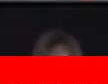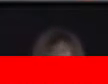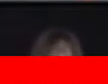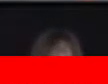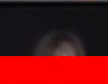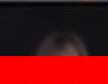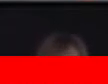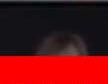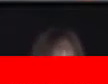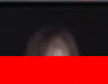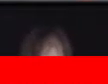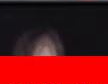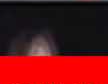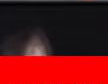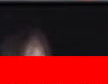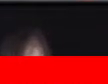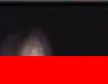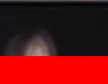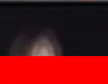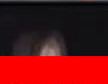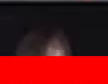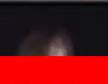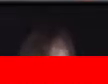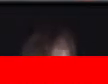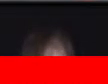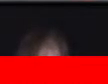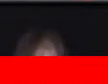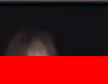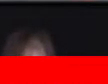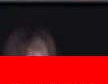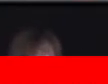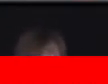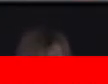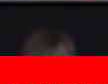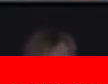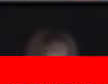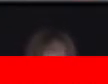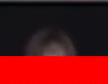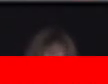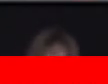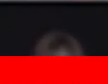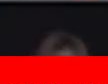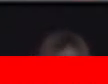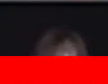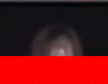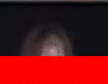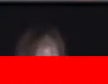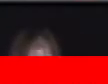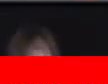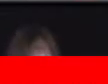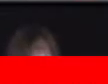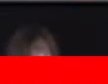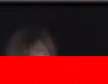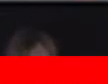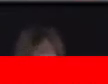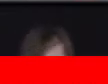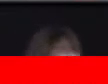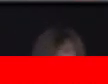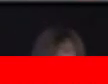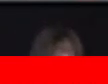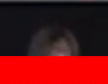most straightforward and seamless way possible. These rebates for fixed costs are an important and immediate way our government is